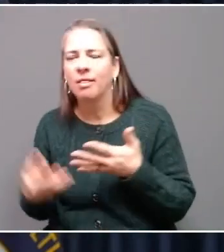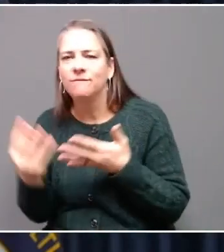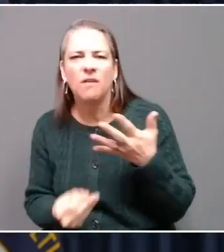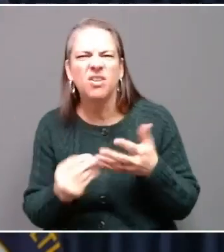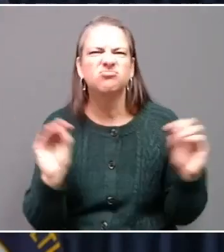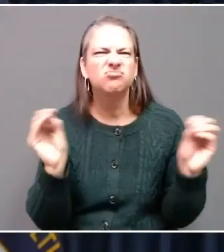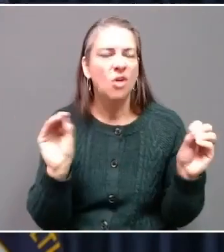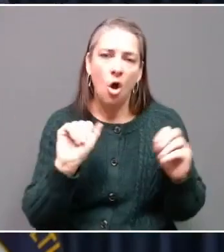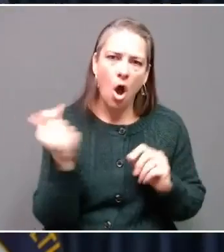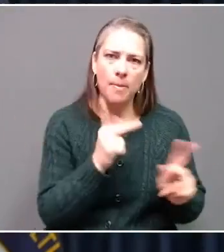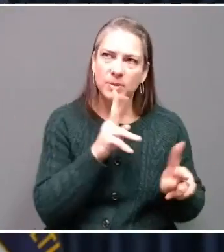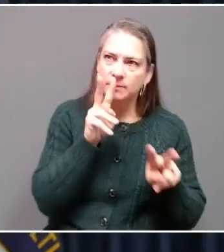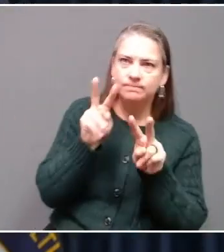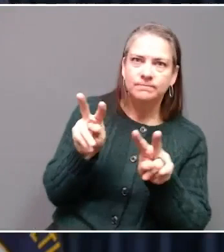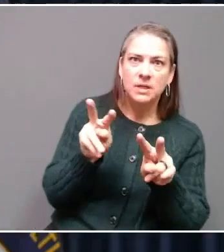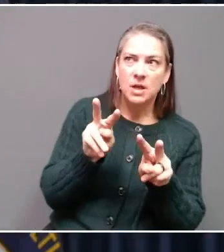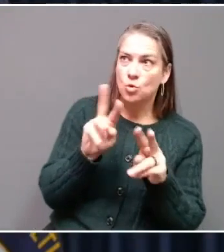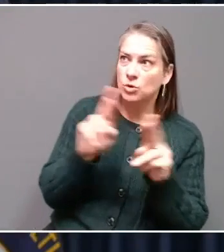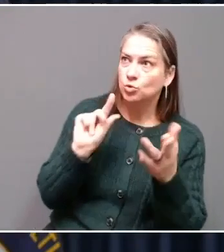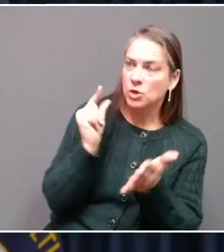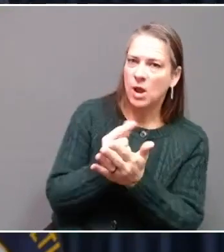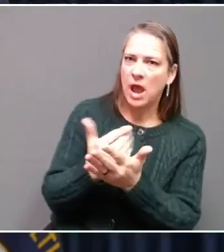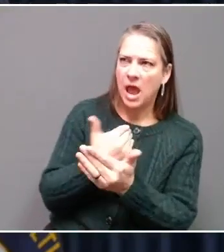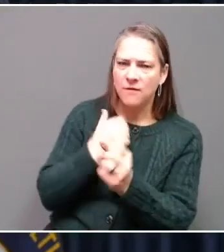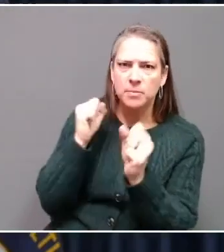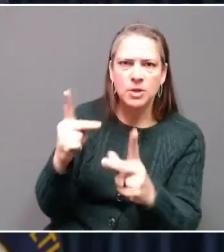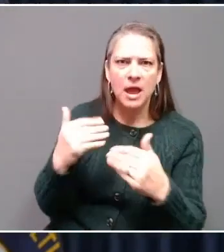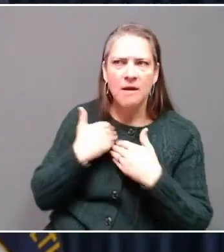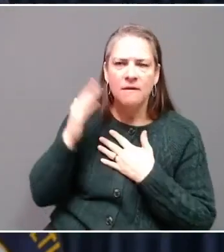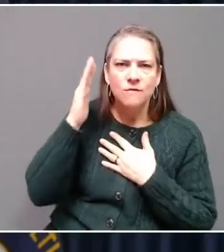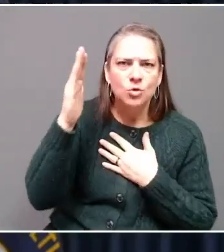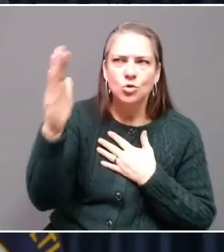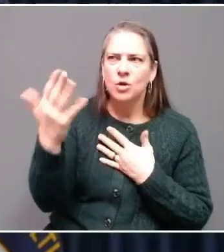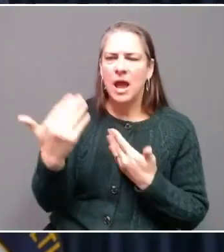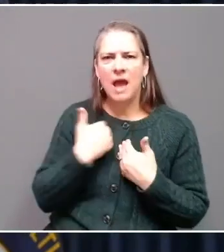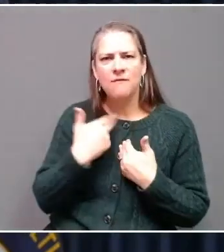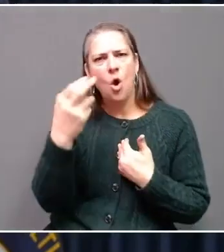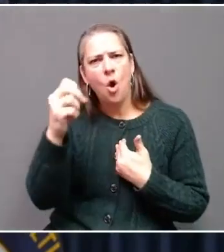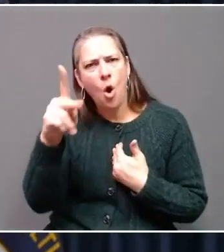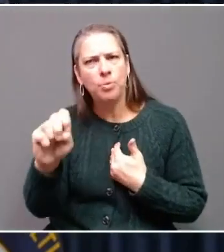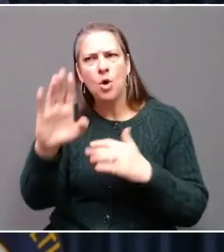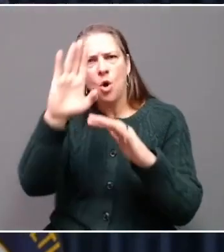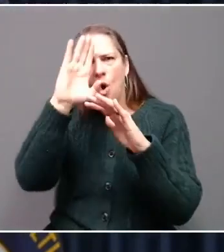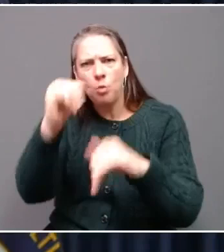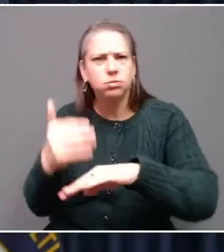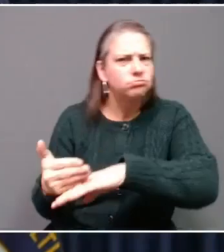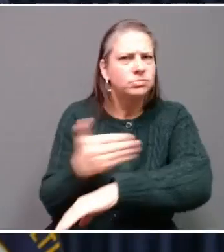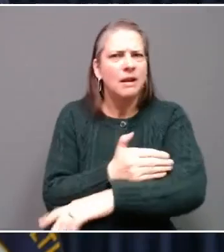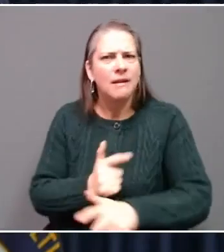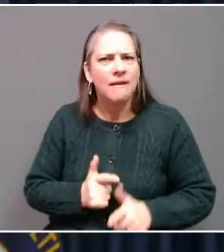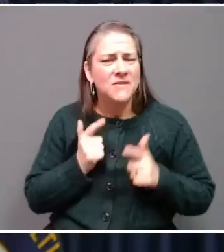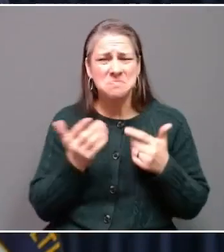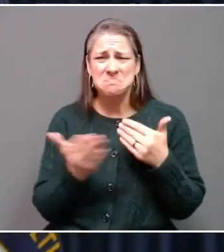opportunity for a better life, a future, that there can be hope. No matter where you're from, there is